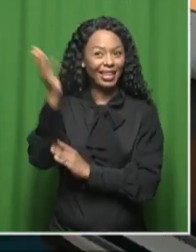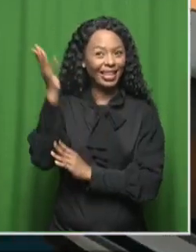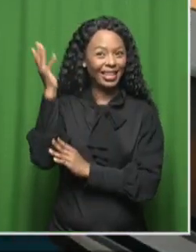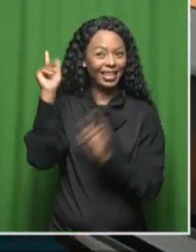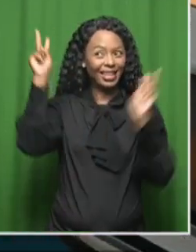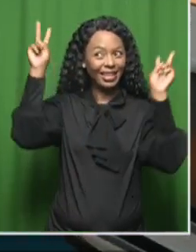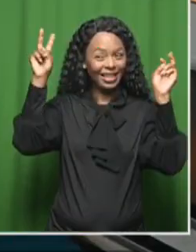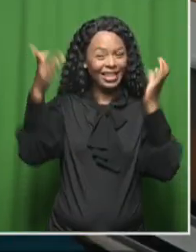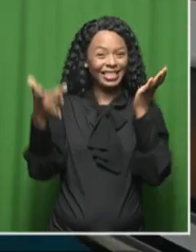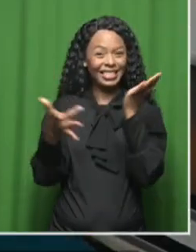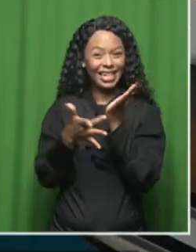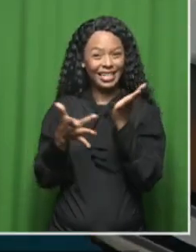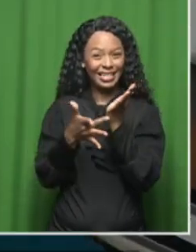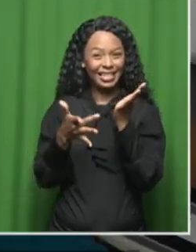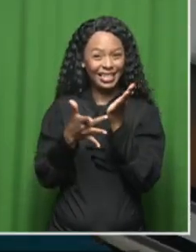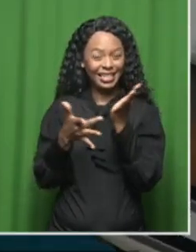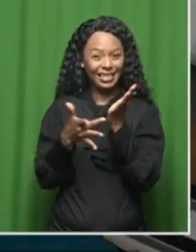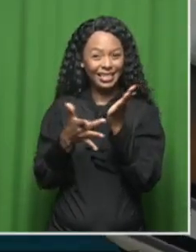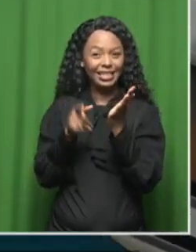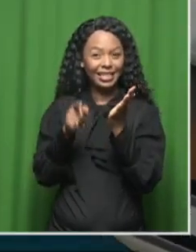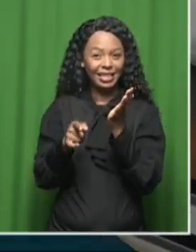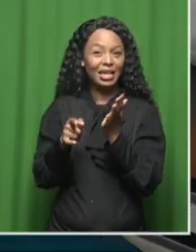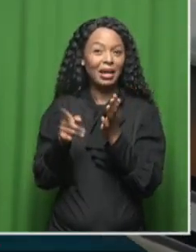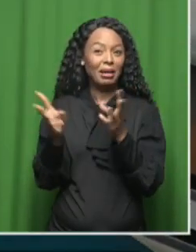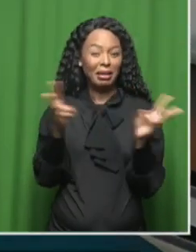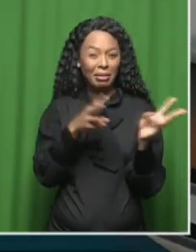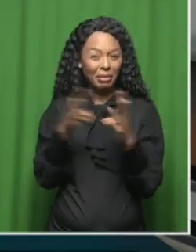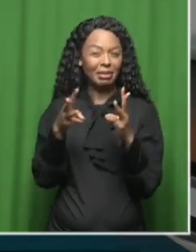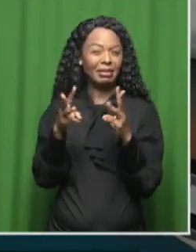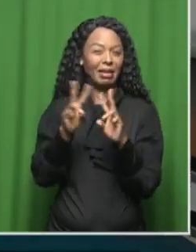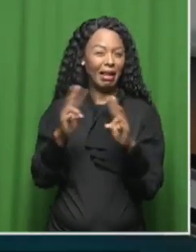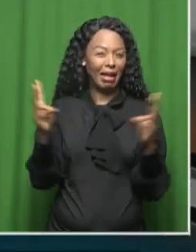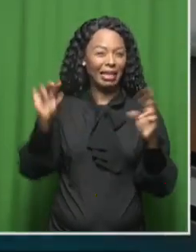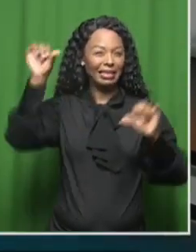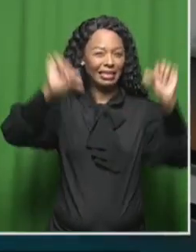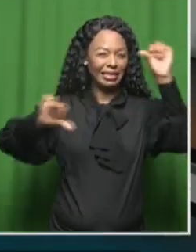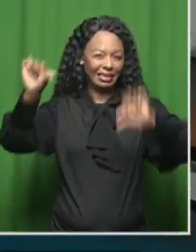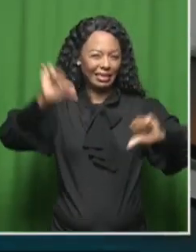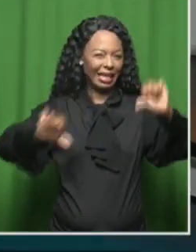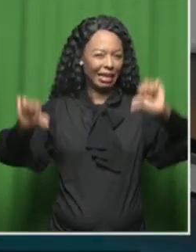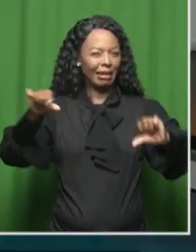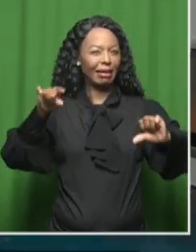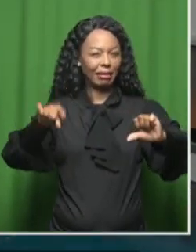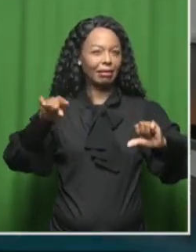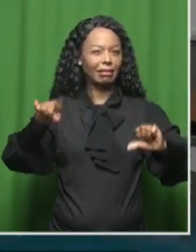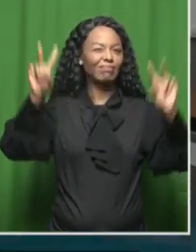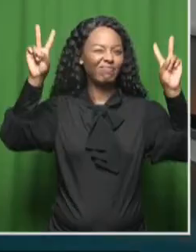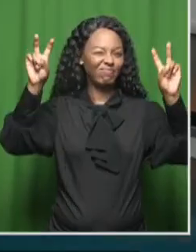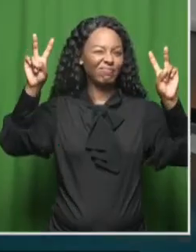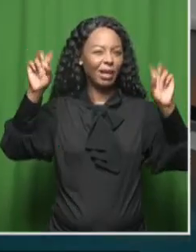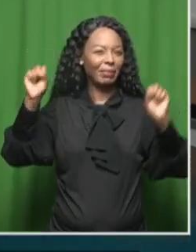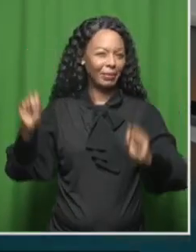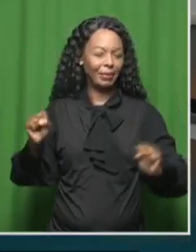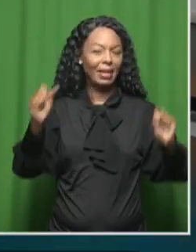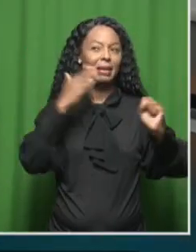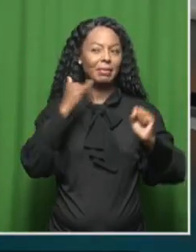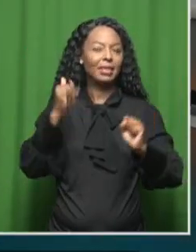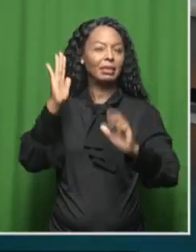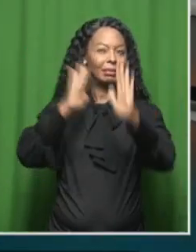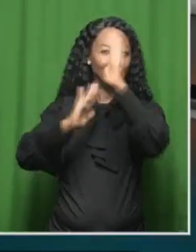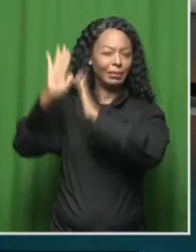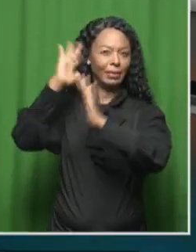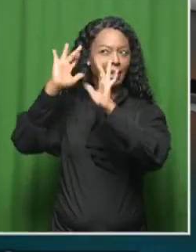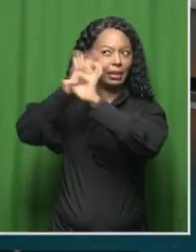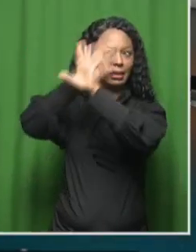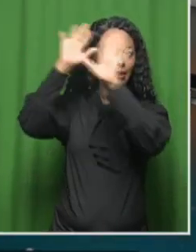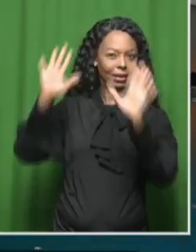about, emissions and big deals that have been signed. So I want you to help us understand this better and what it would mean for us. So, I mean, after years of